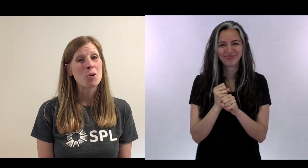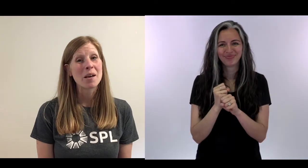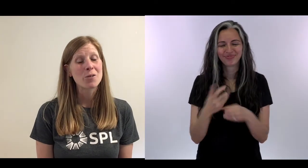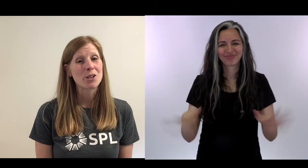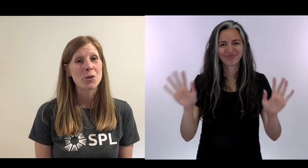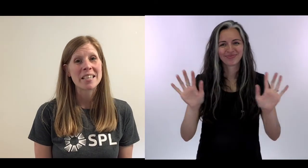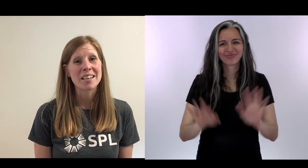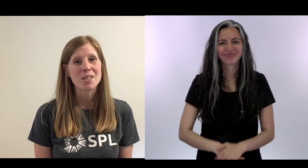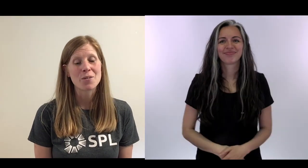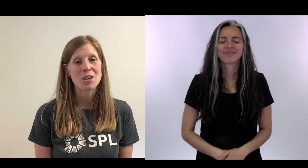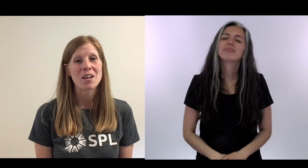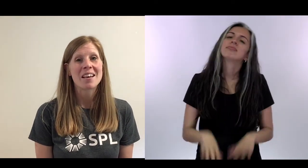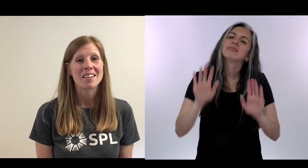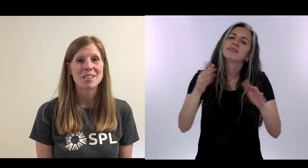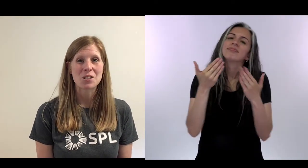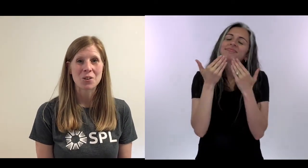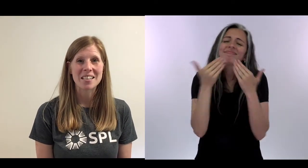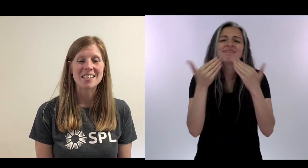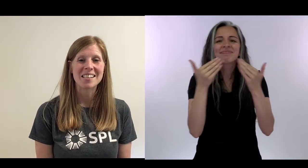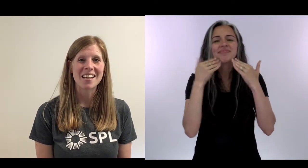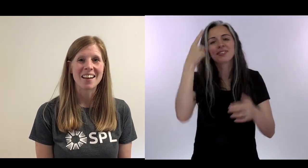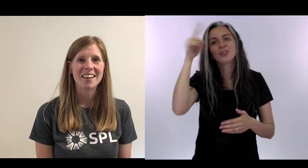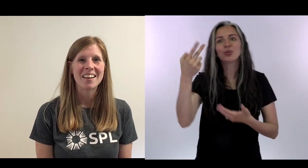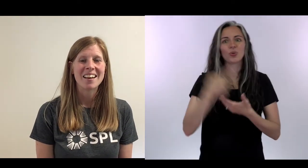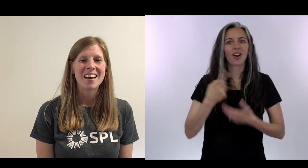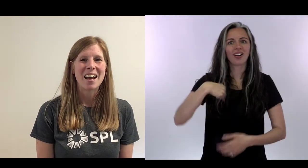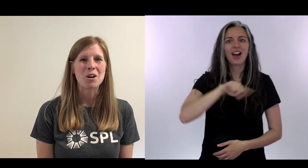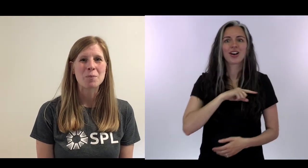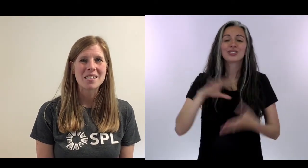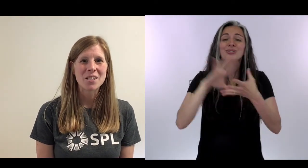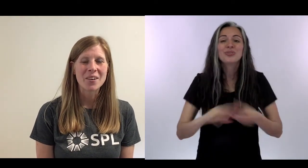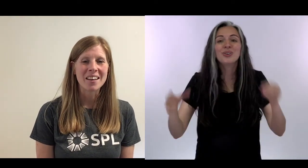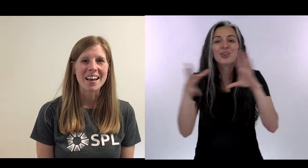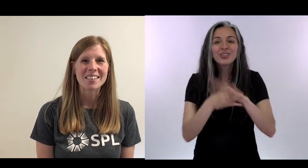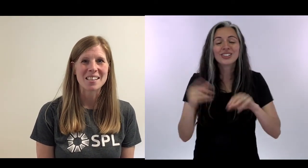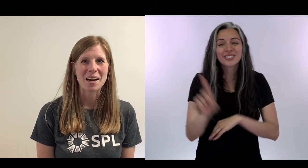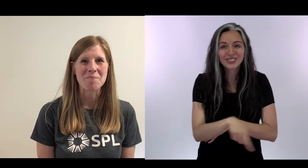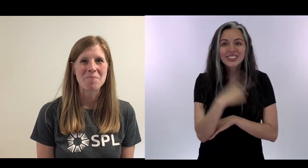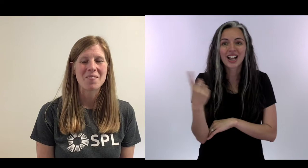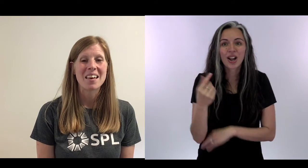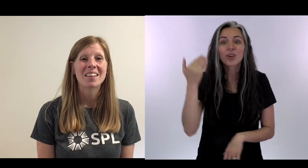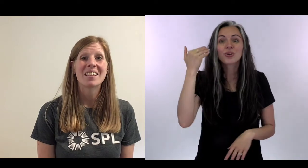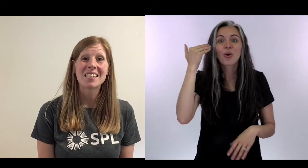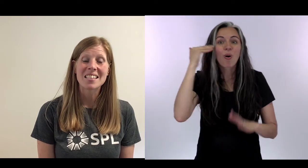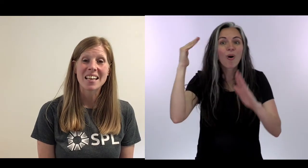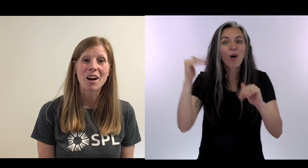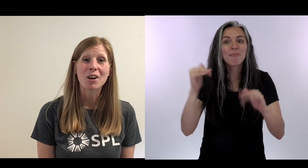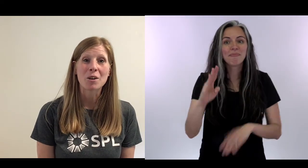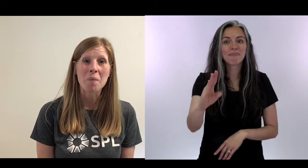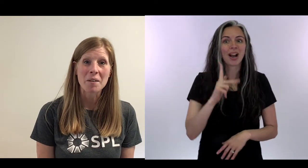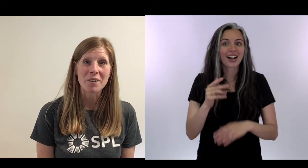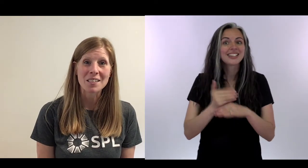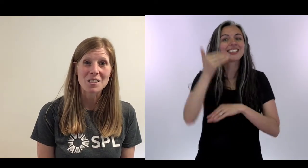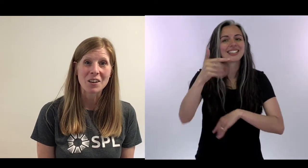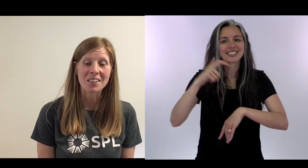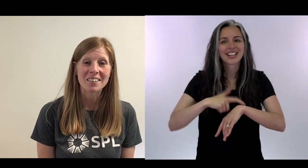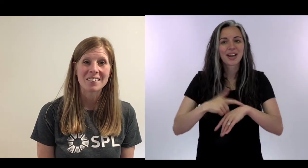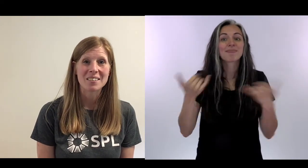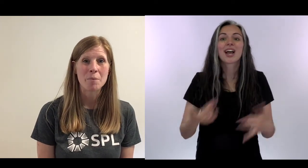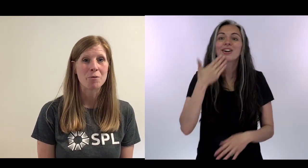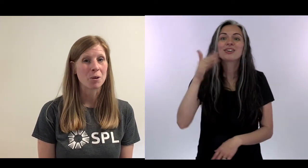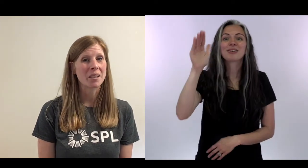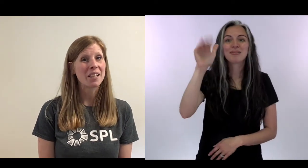Thank you so much for joining us for these stories today. I hope to see you again next time. Let's sing our Goodbye Friends